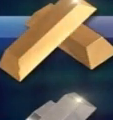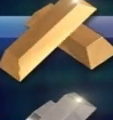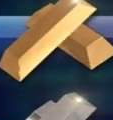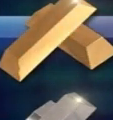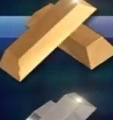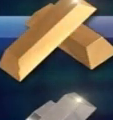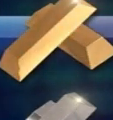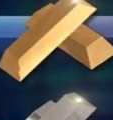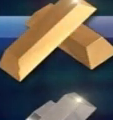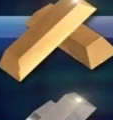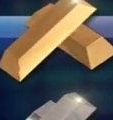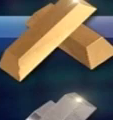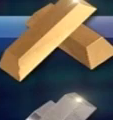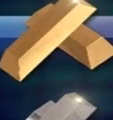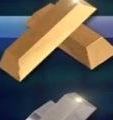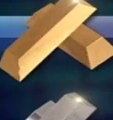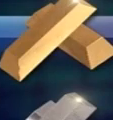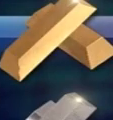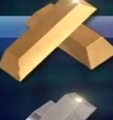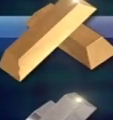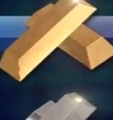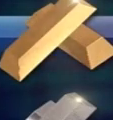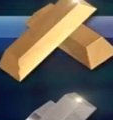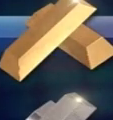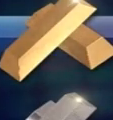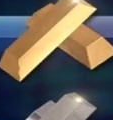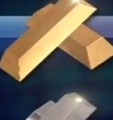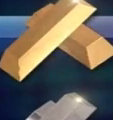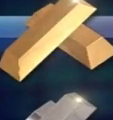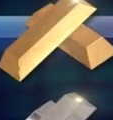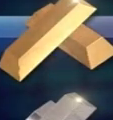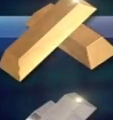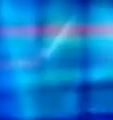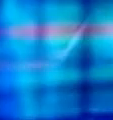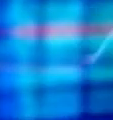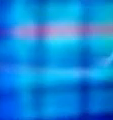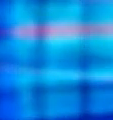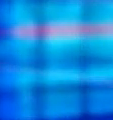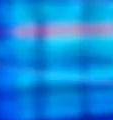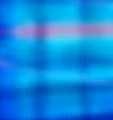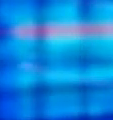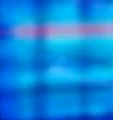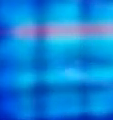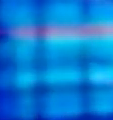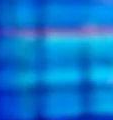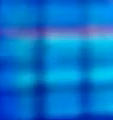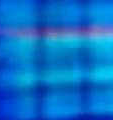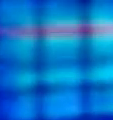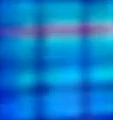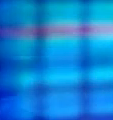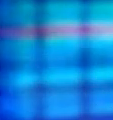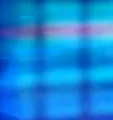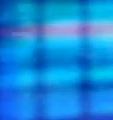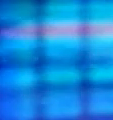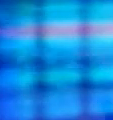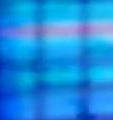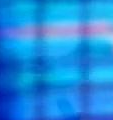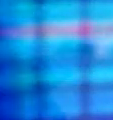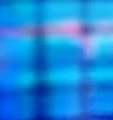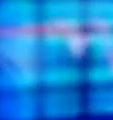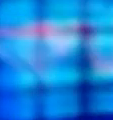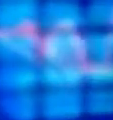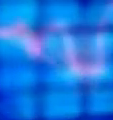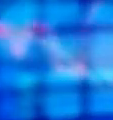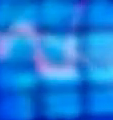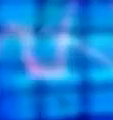$1,722 per ounce, while silver also gained, closing at $15.19 per ounce. That's it from Business Tonight. It's back